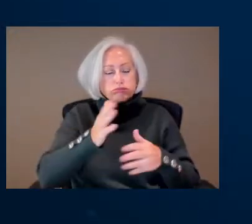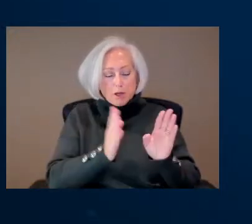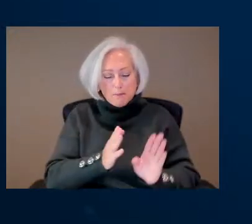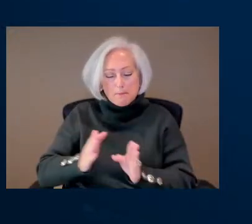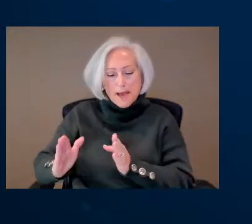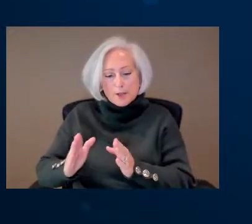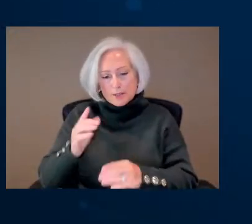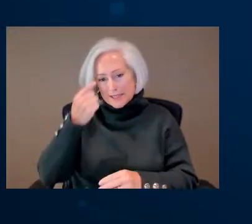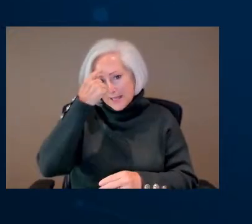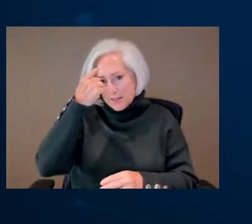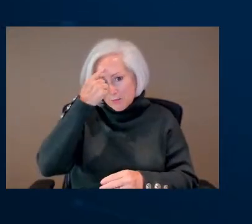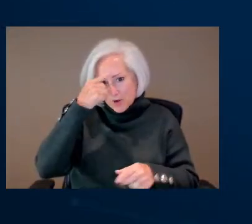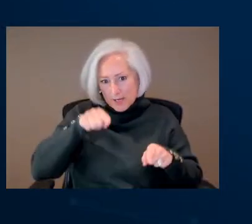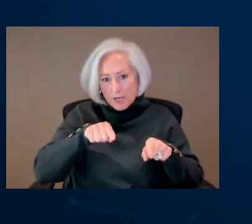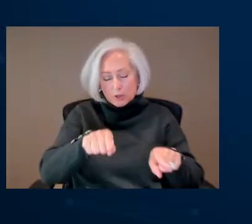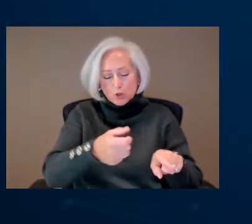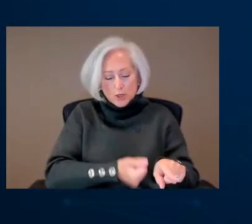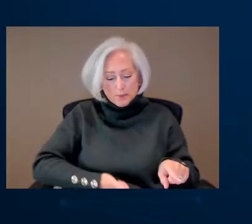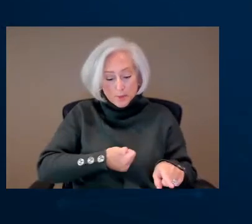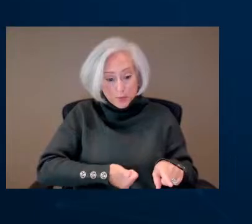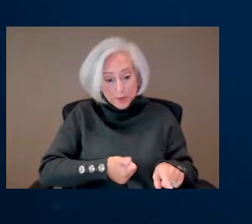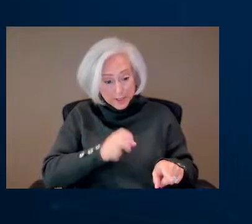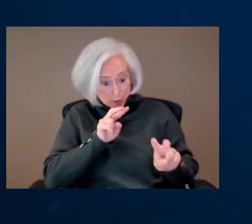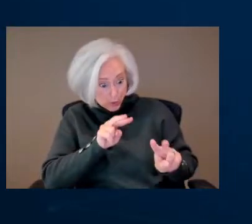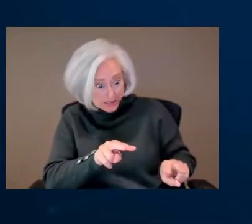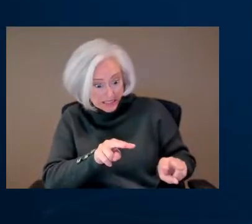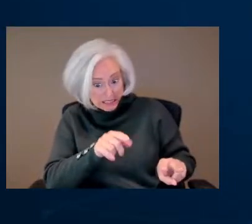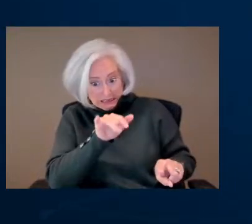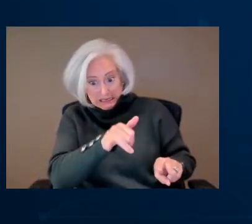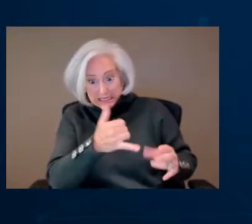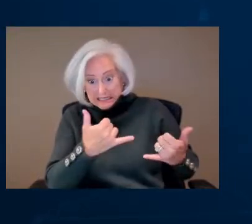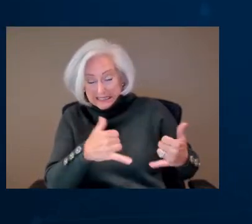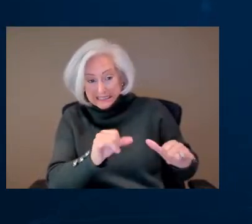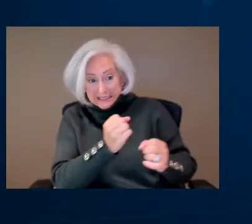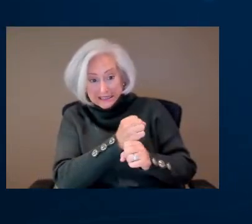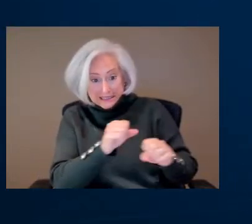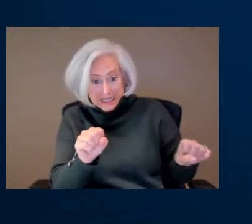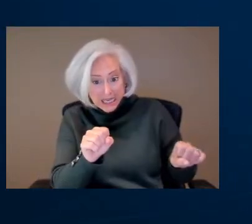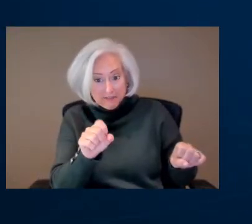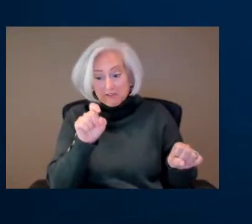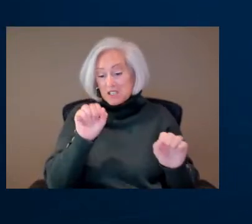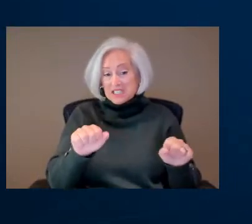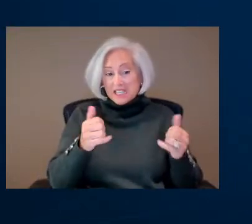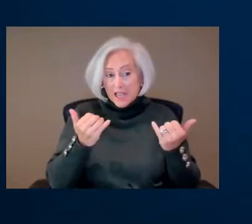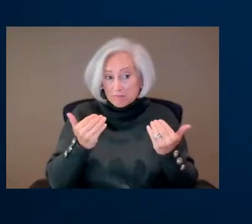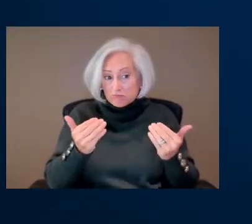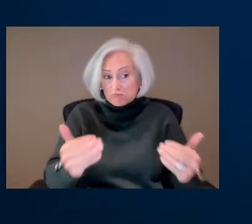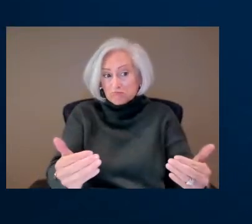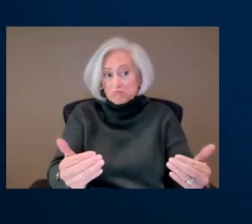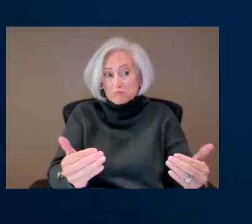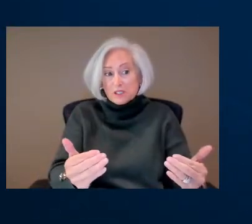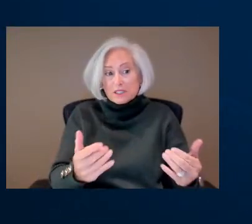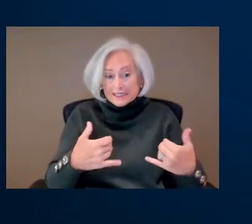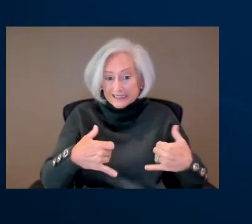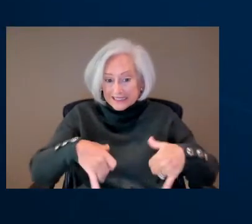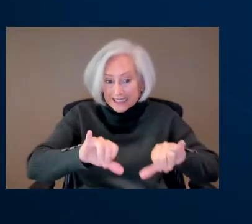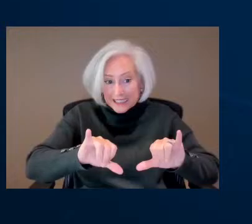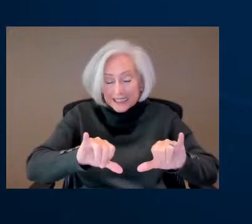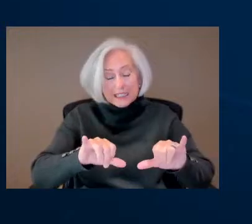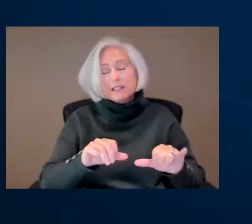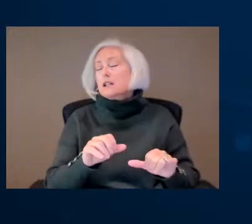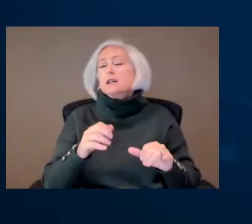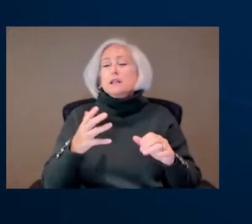we continue to move forward? Are there any things that we need to discuss with our oncology colleagues that would help